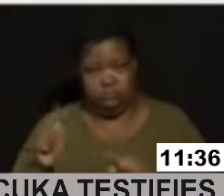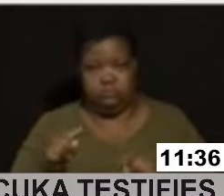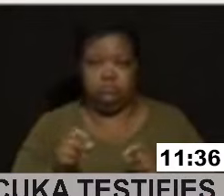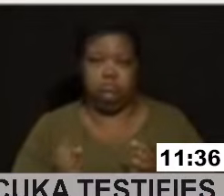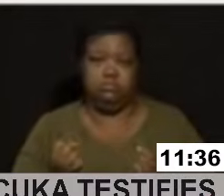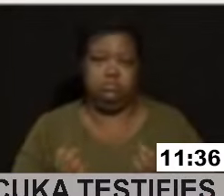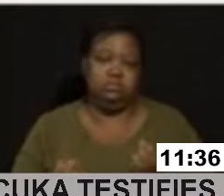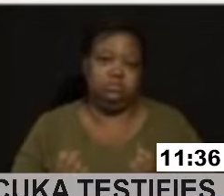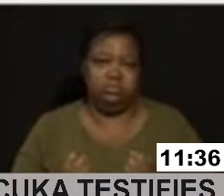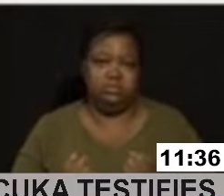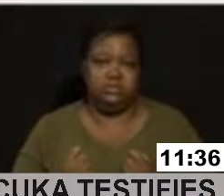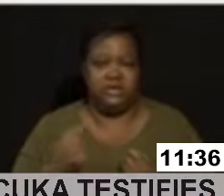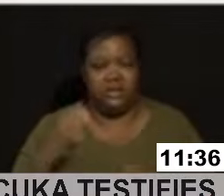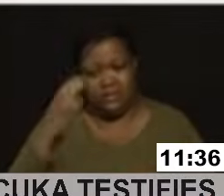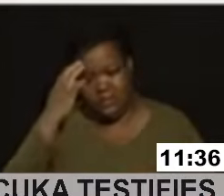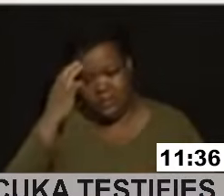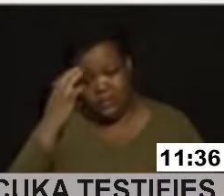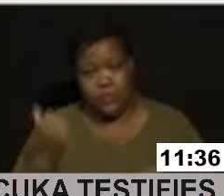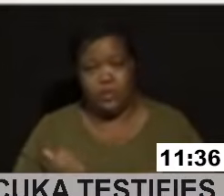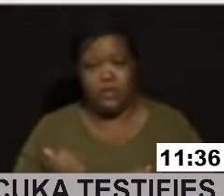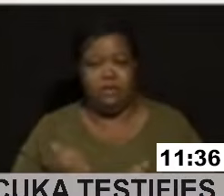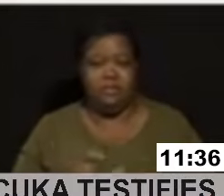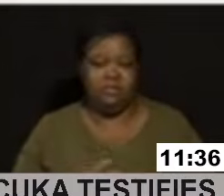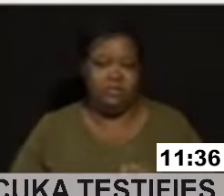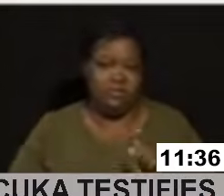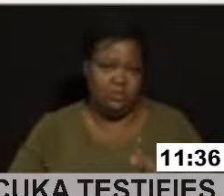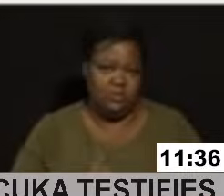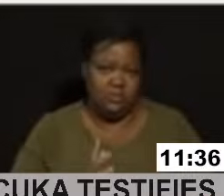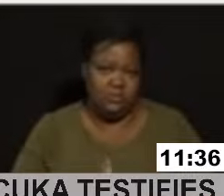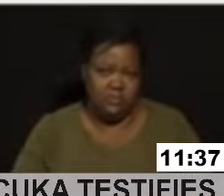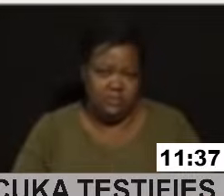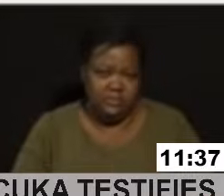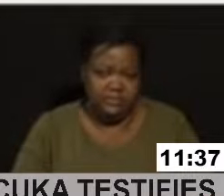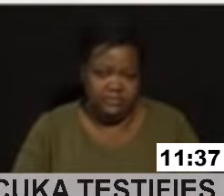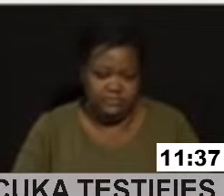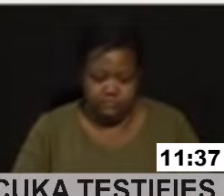you're going to lose. It would have been wrong.